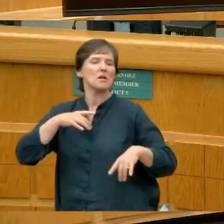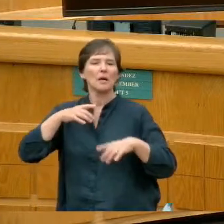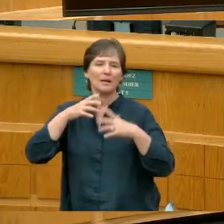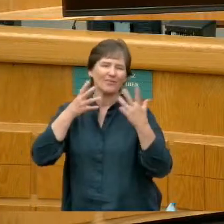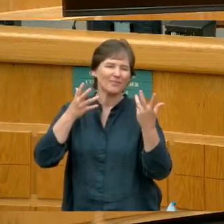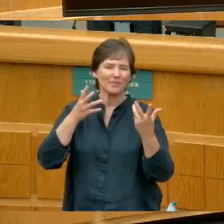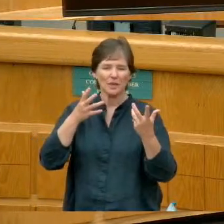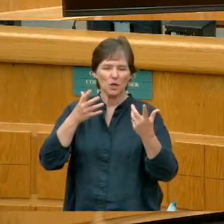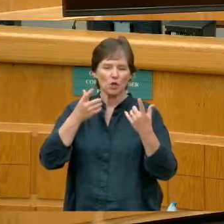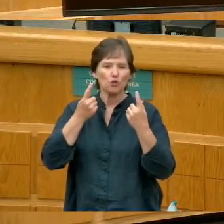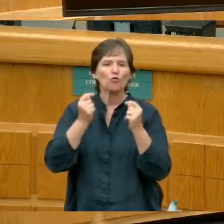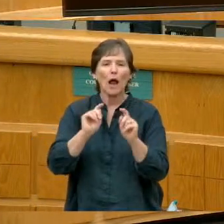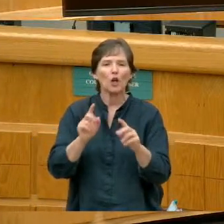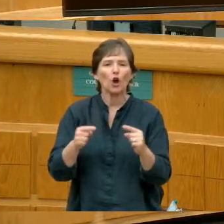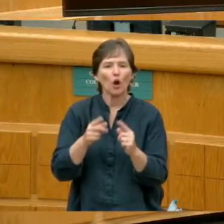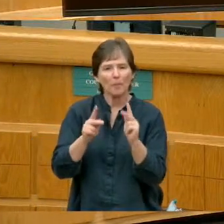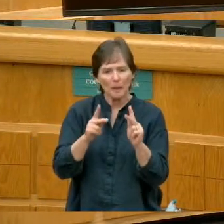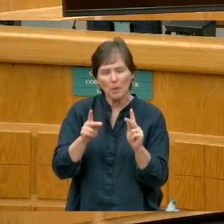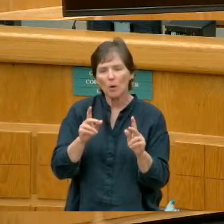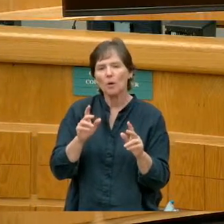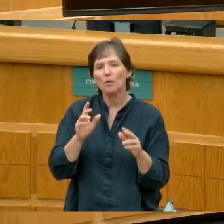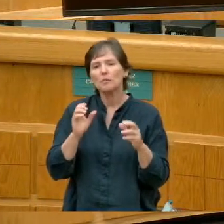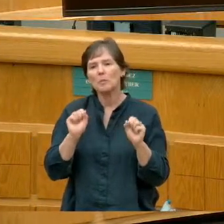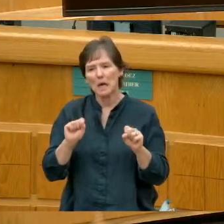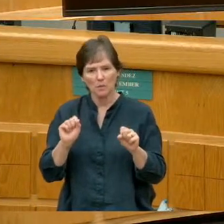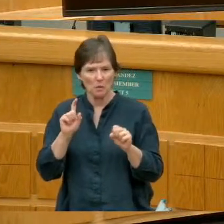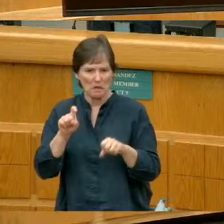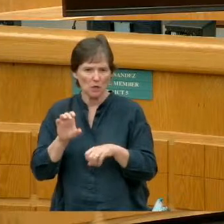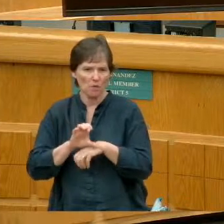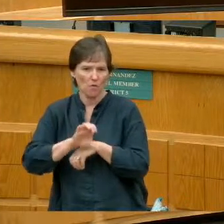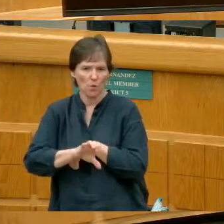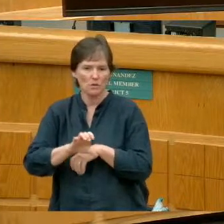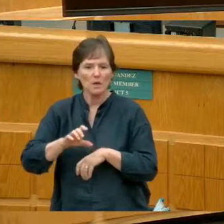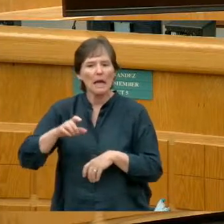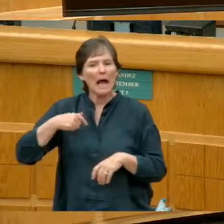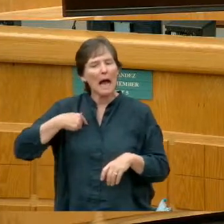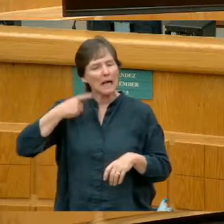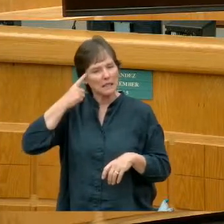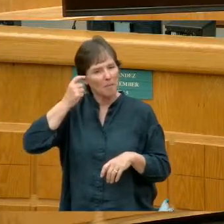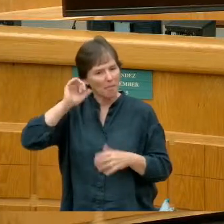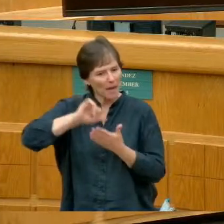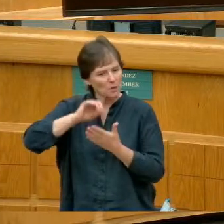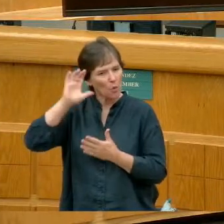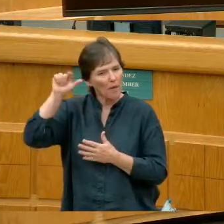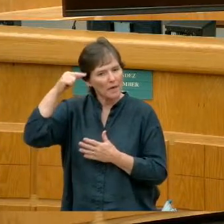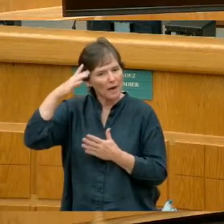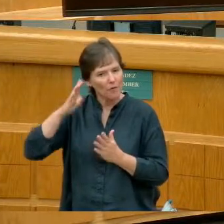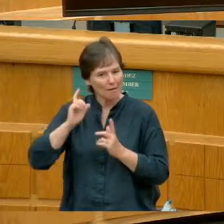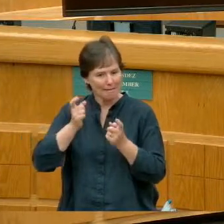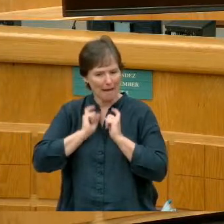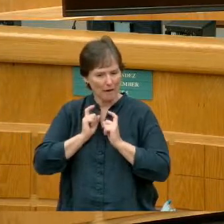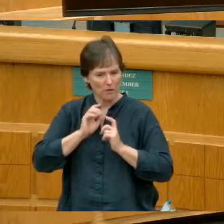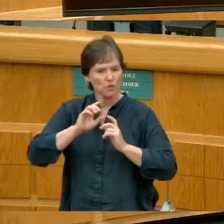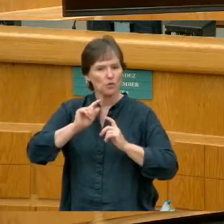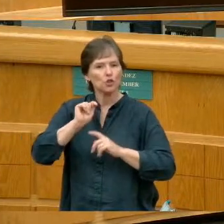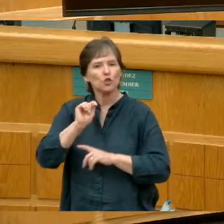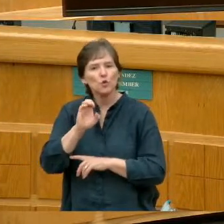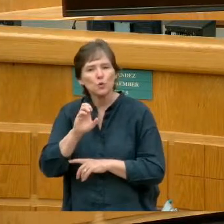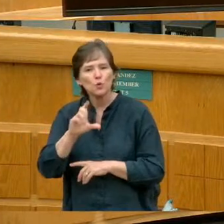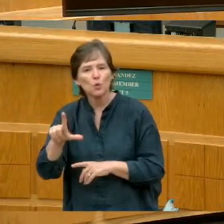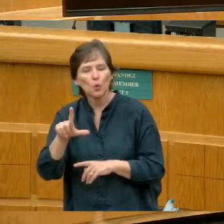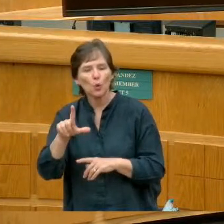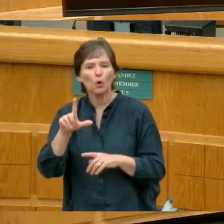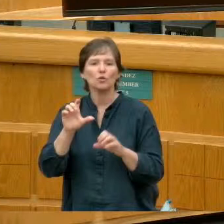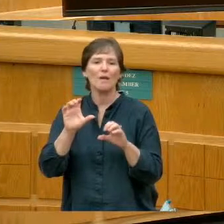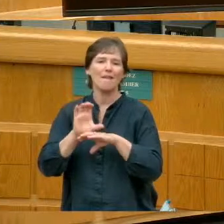do believe that enforcement's necessary, and that's why the governor gave us that tool. And so I believe our law enforcement agencies know what the